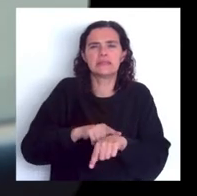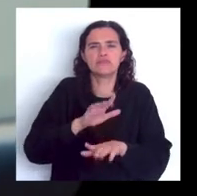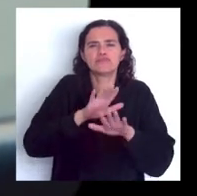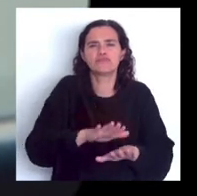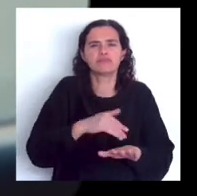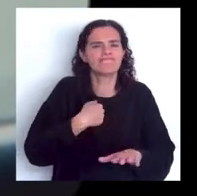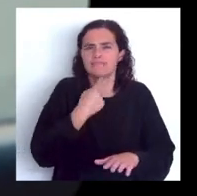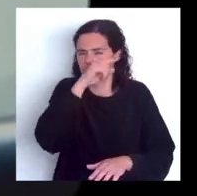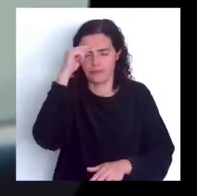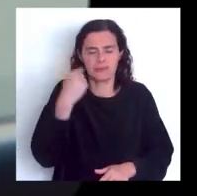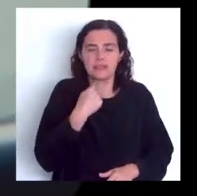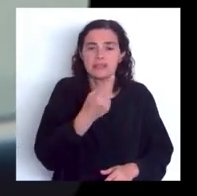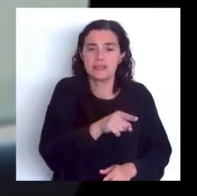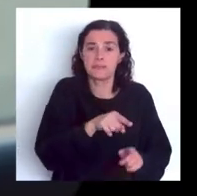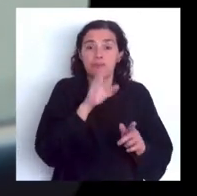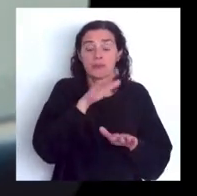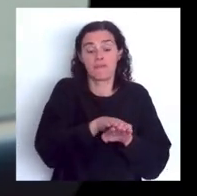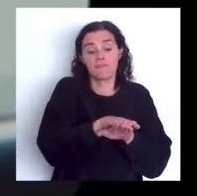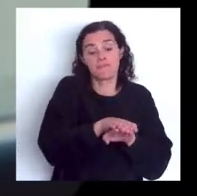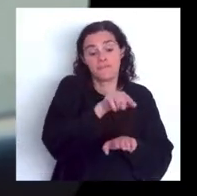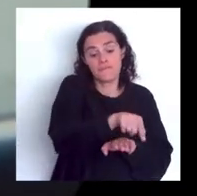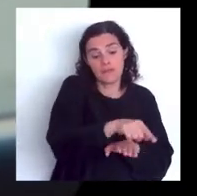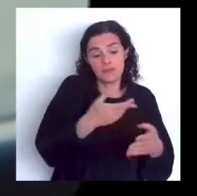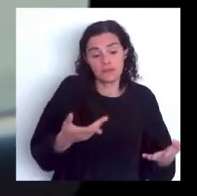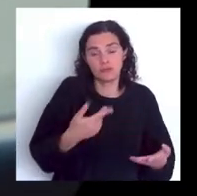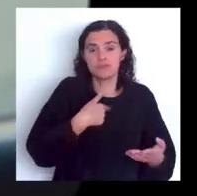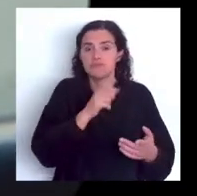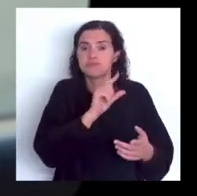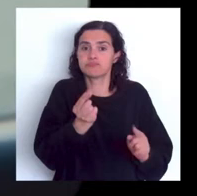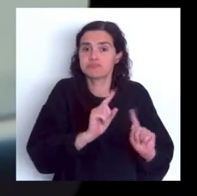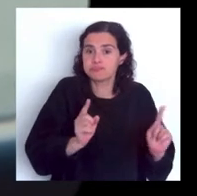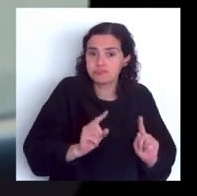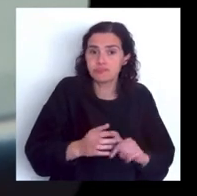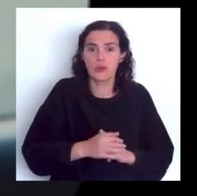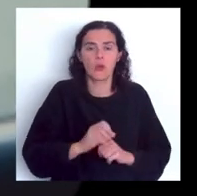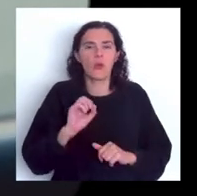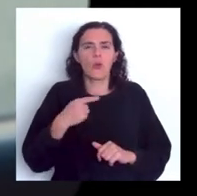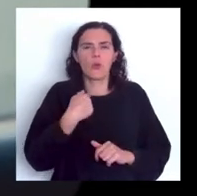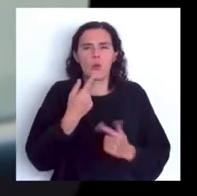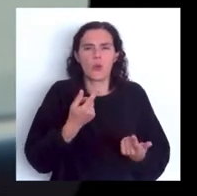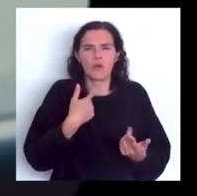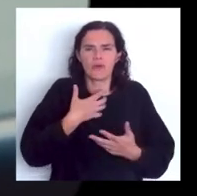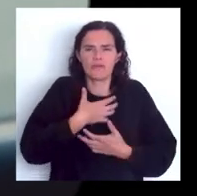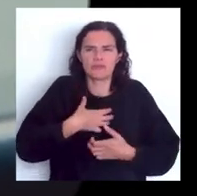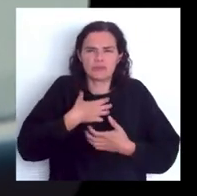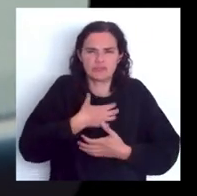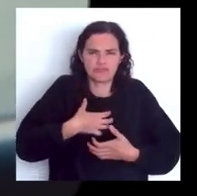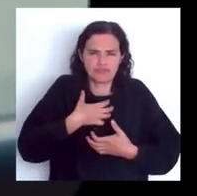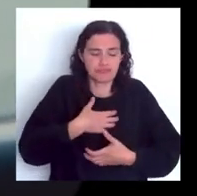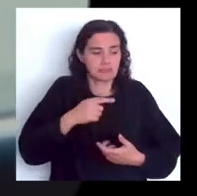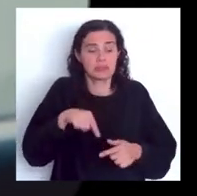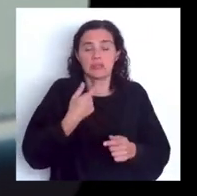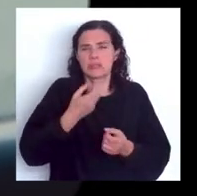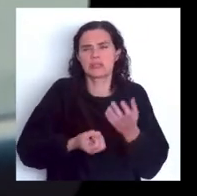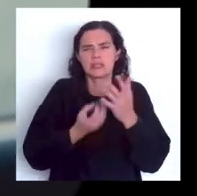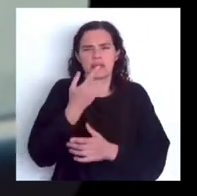time, and difficult to say whether the fish is not living or